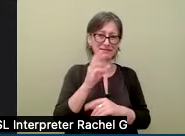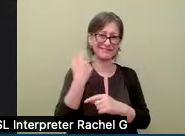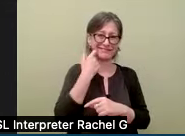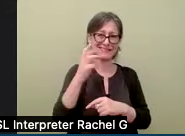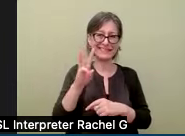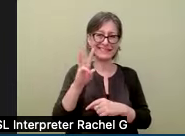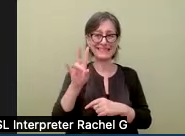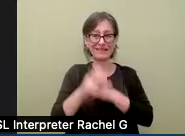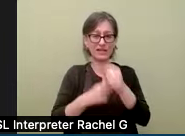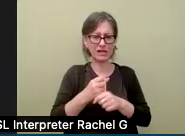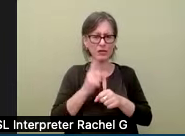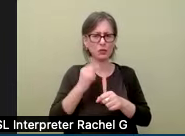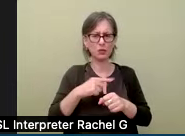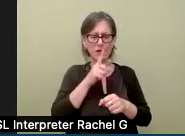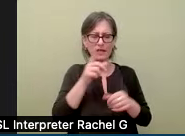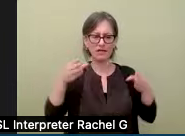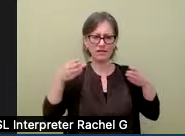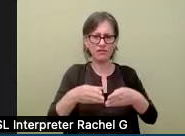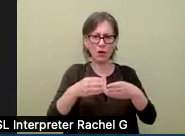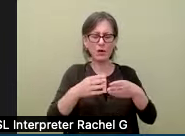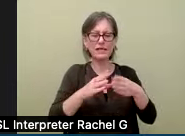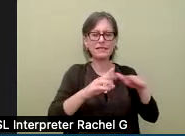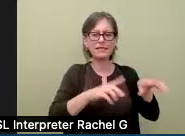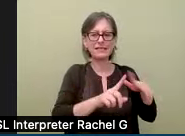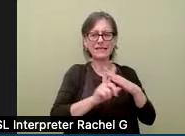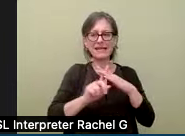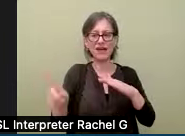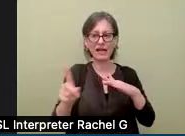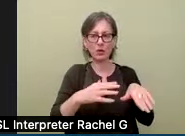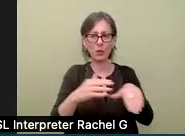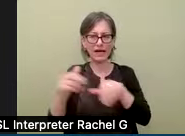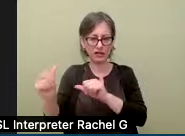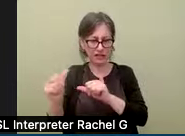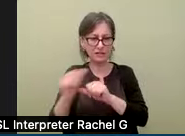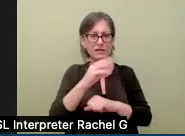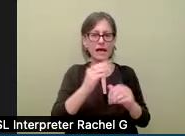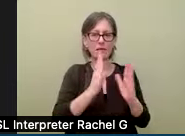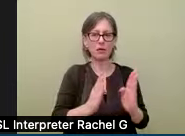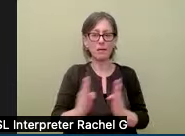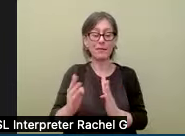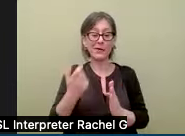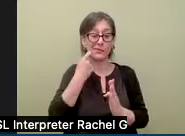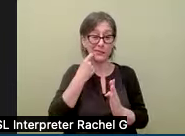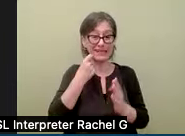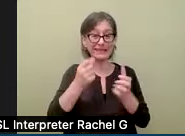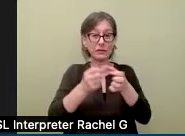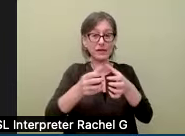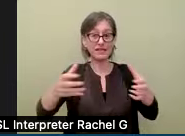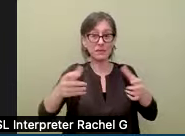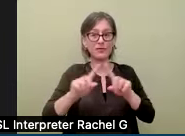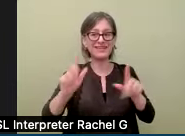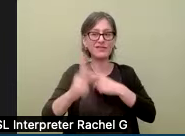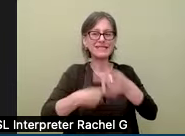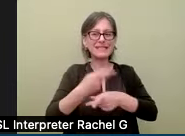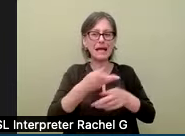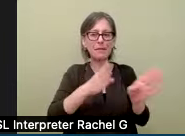of our program has been on tsunami evacuation and preparedness. But more recently, the focus has expanded to the different types